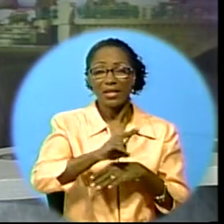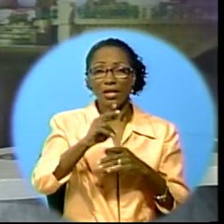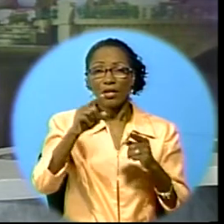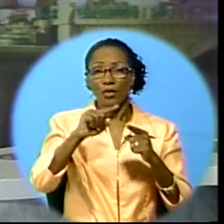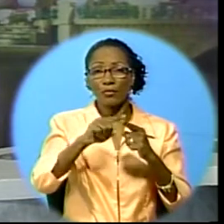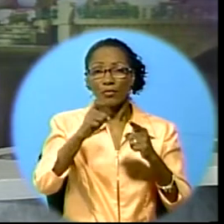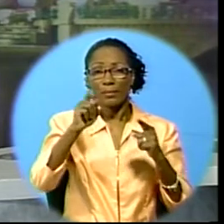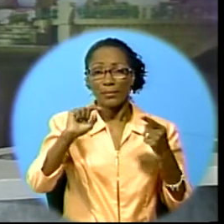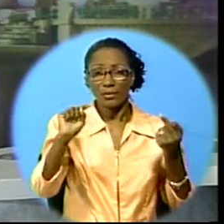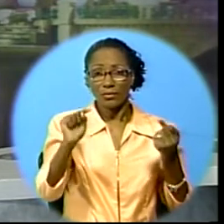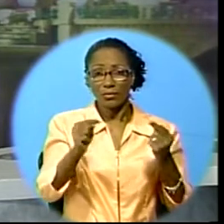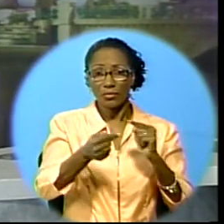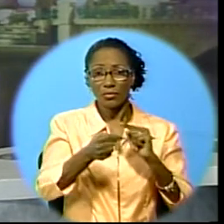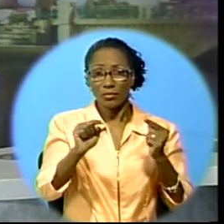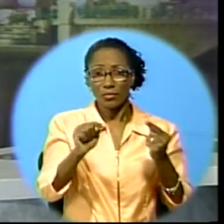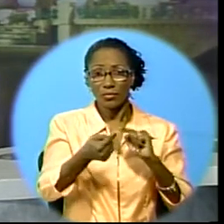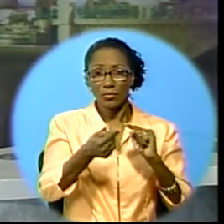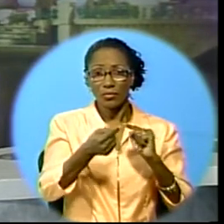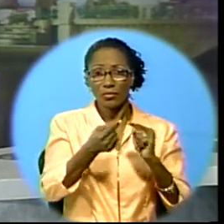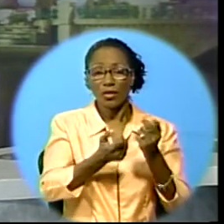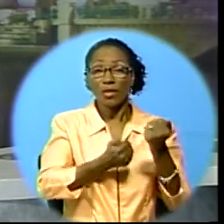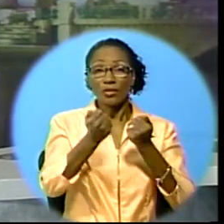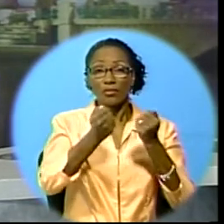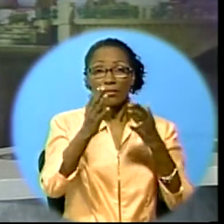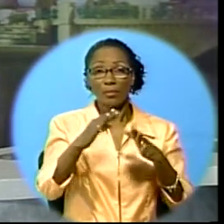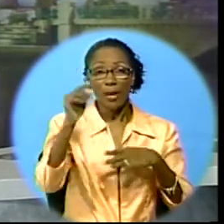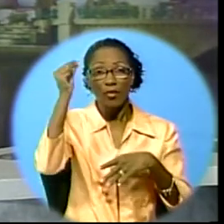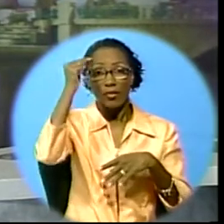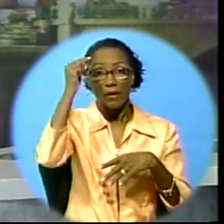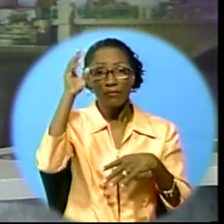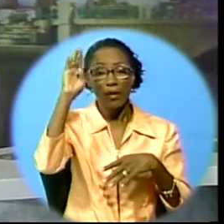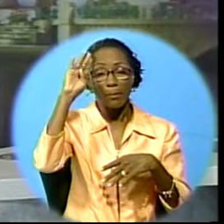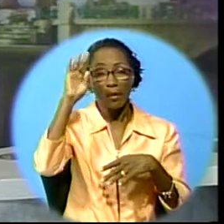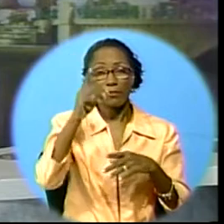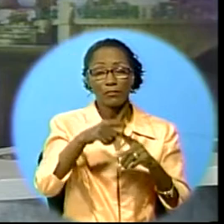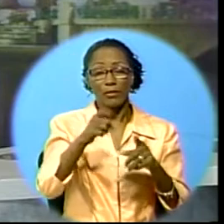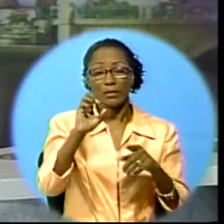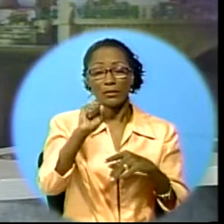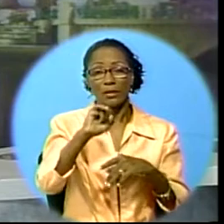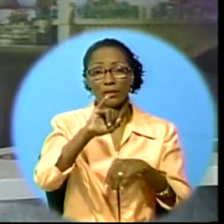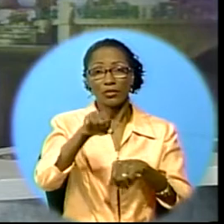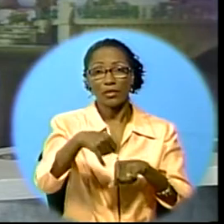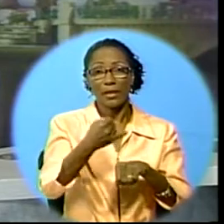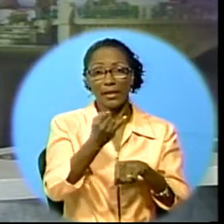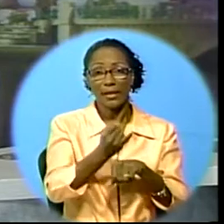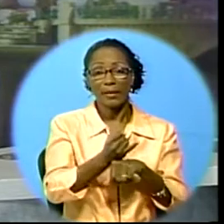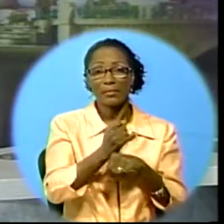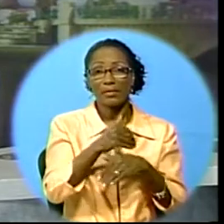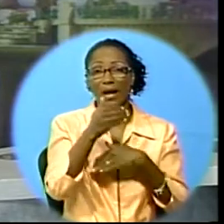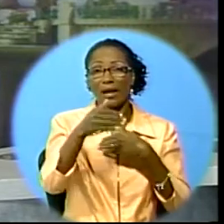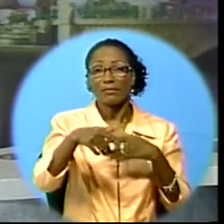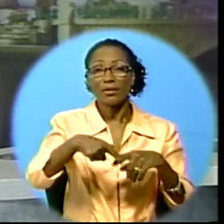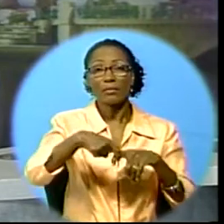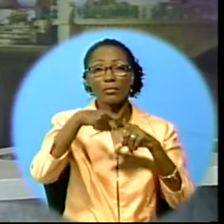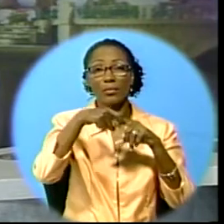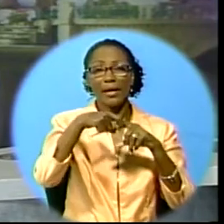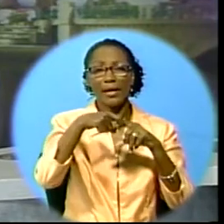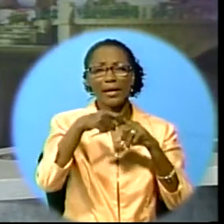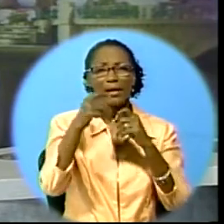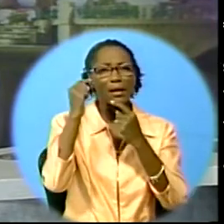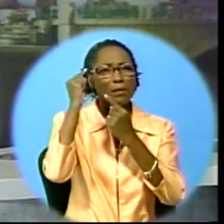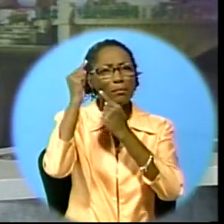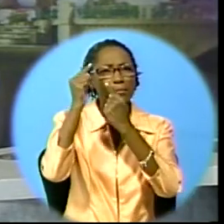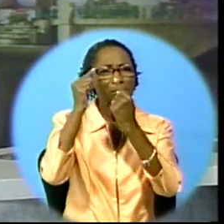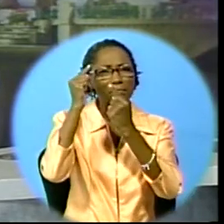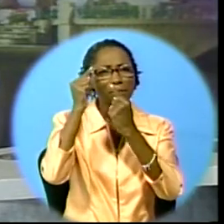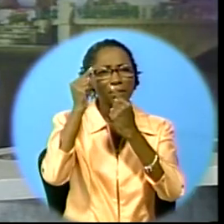The car was driven by Grenville Belgrave of St. James. Coming up after this break, major concerns about the impact